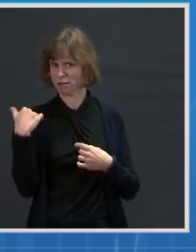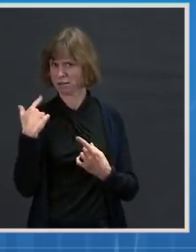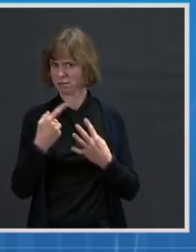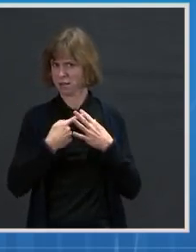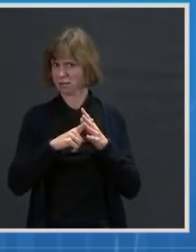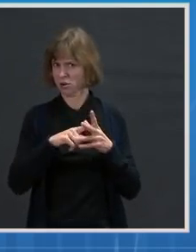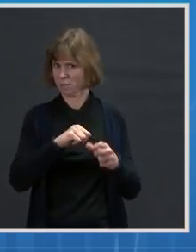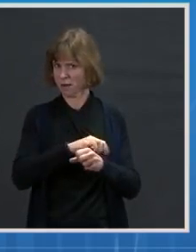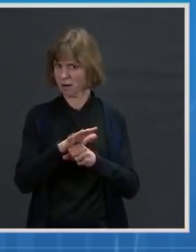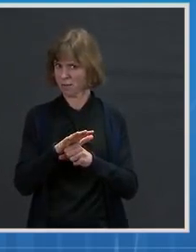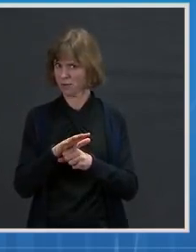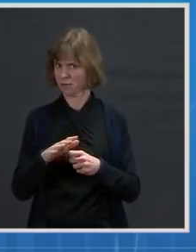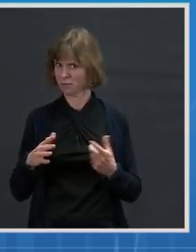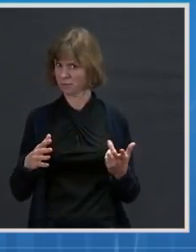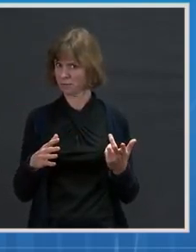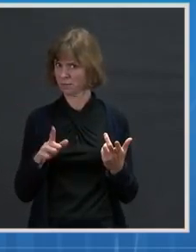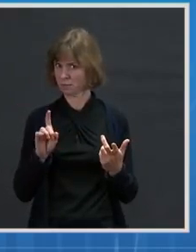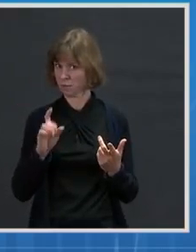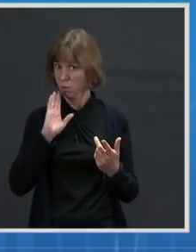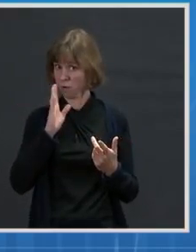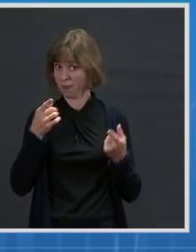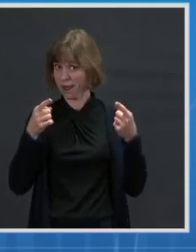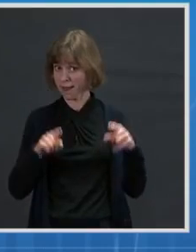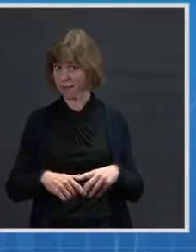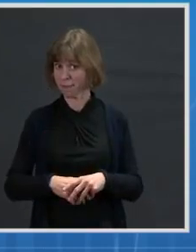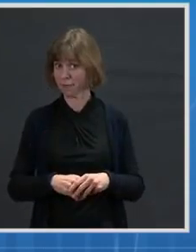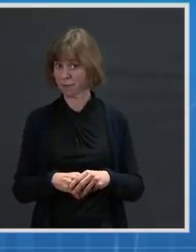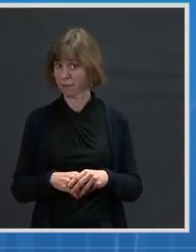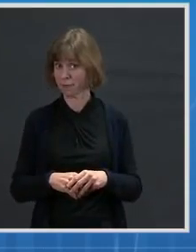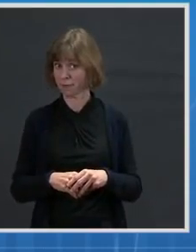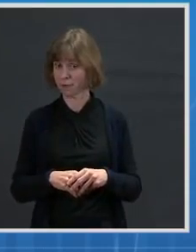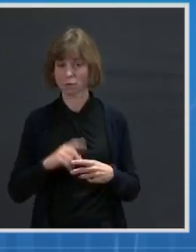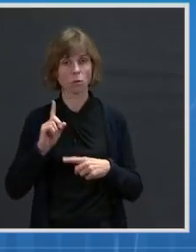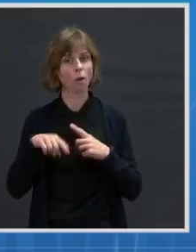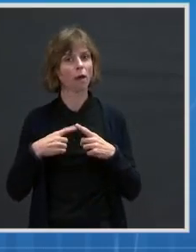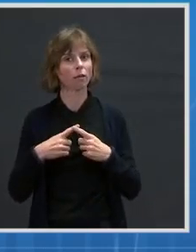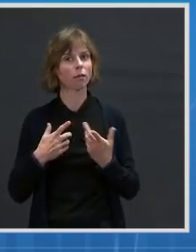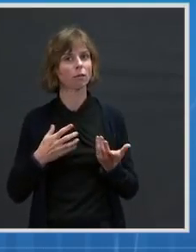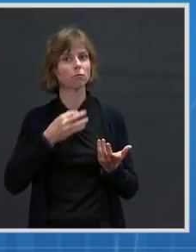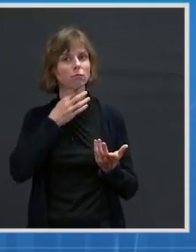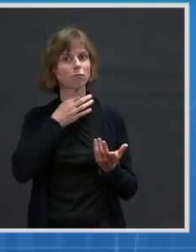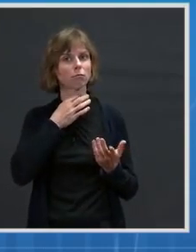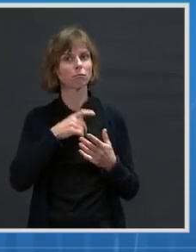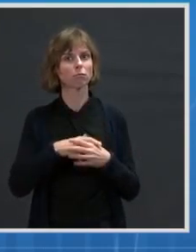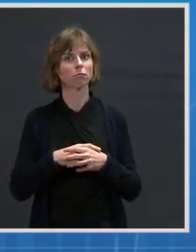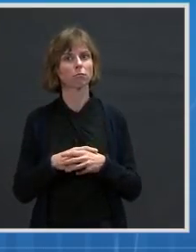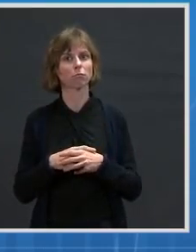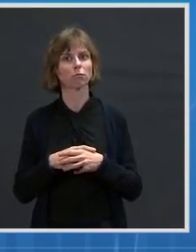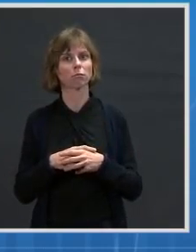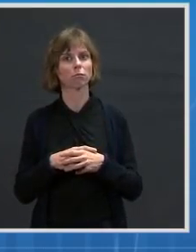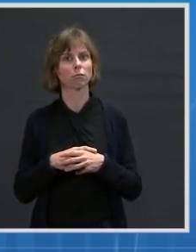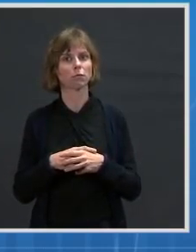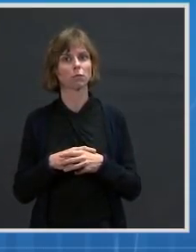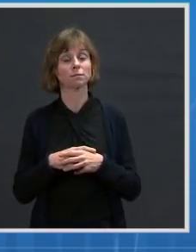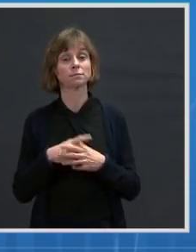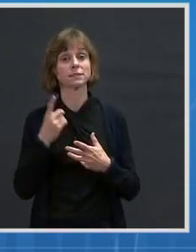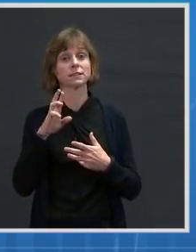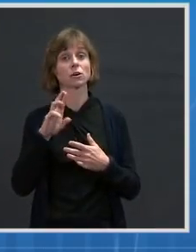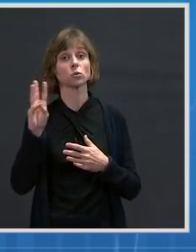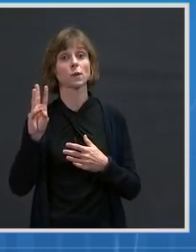began. Is that going to happen, and when might that be published? Thanks. Dr.